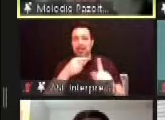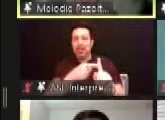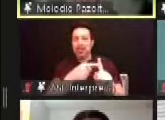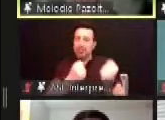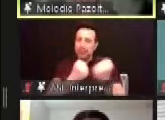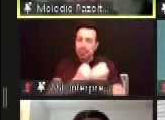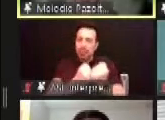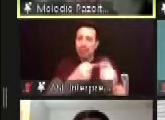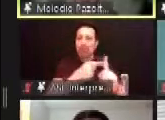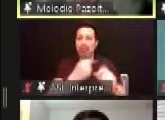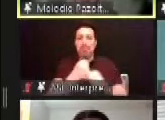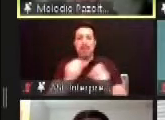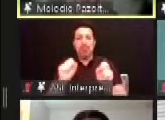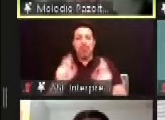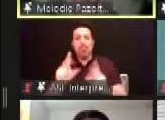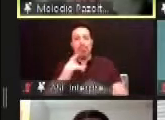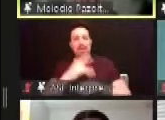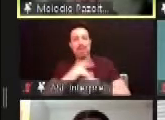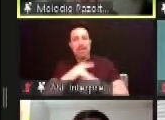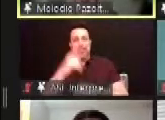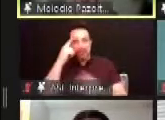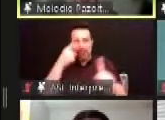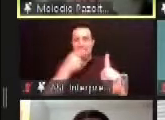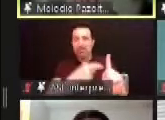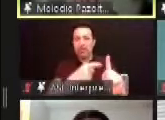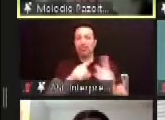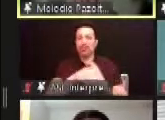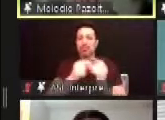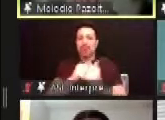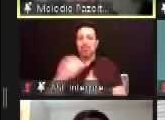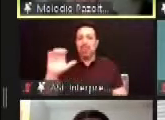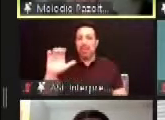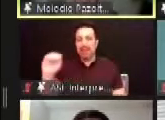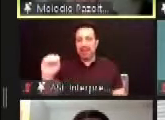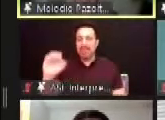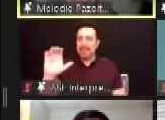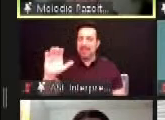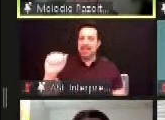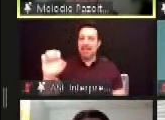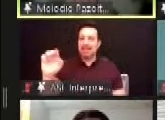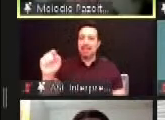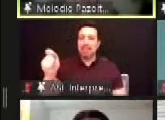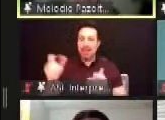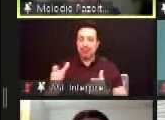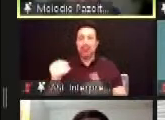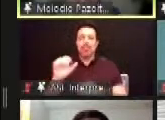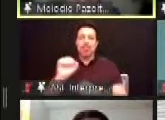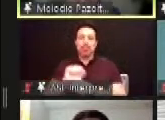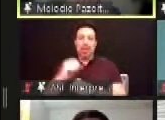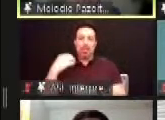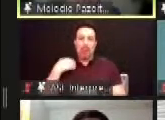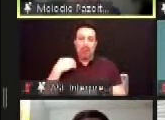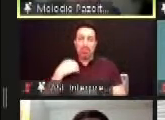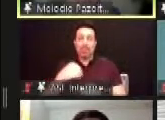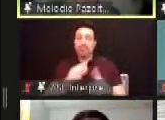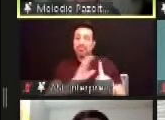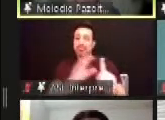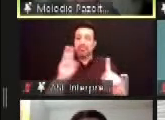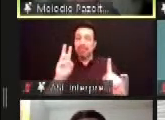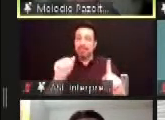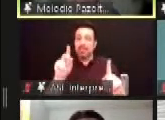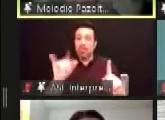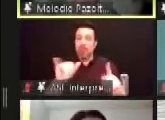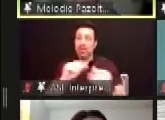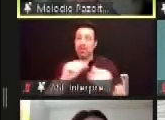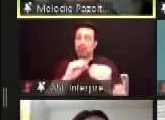made opportunities available to her, starting with that case manager and job coach. Wanda's story is one of